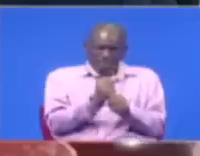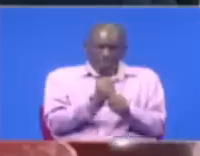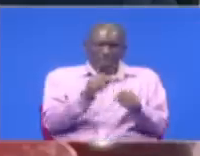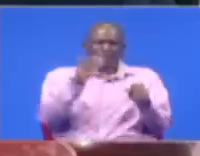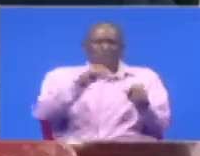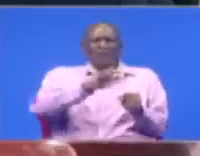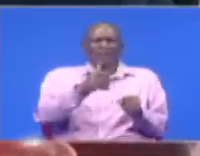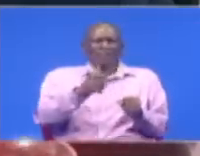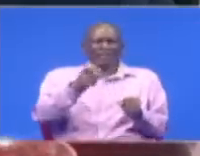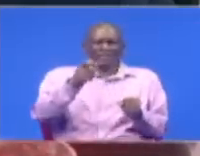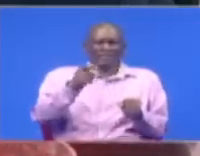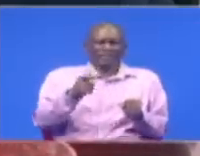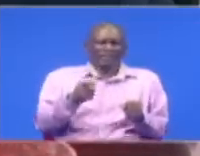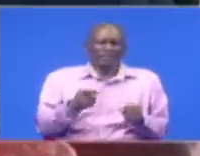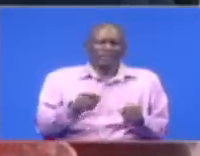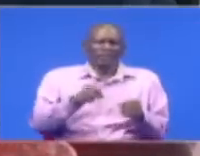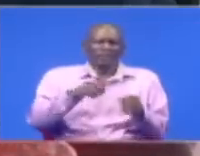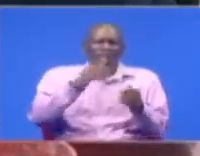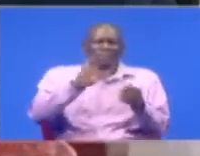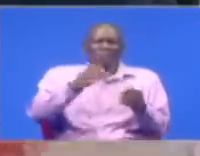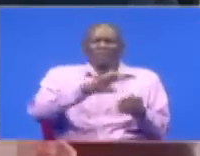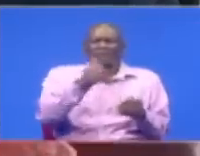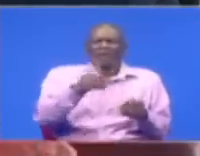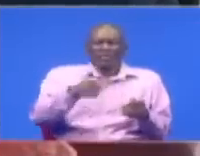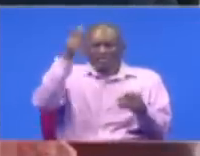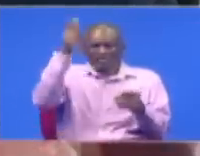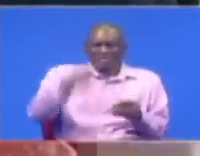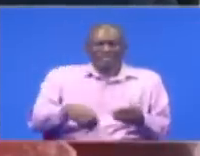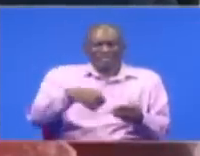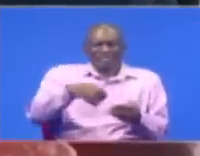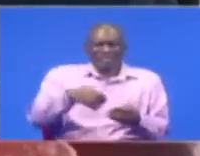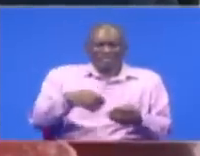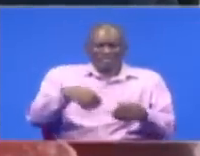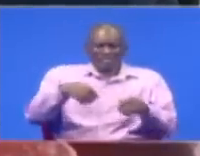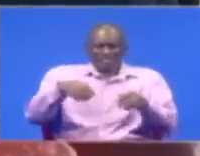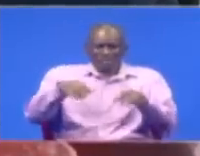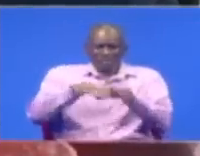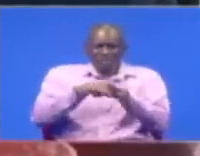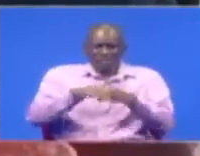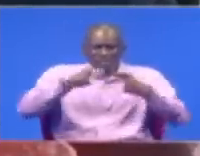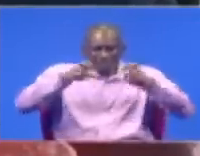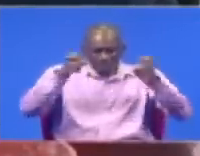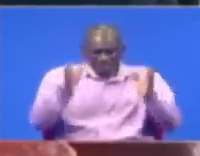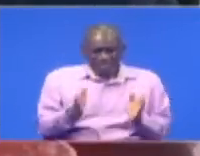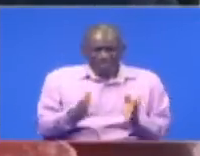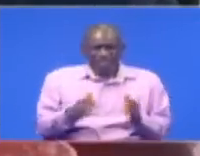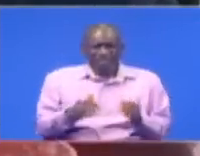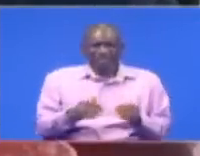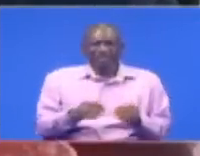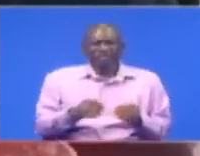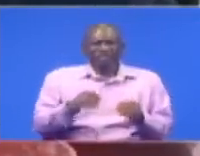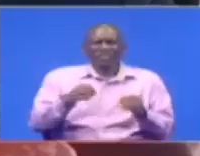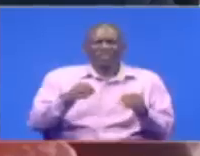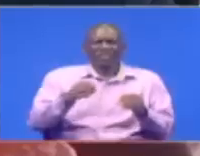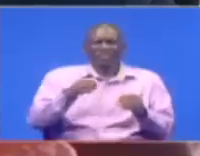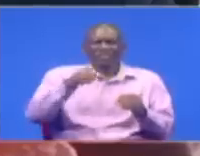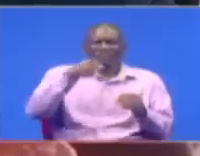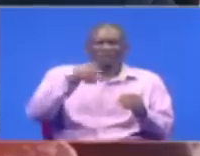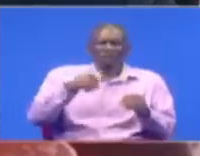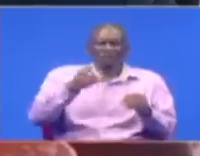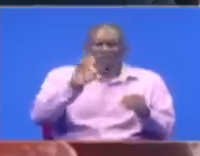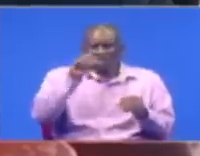other justice players, the investigator, the prosecutor, so